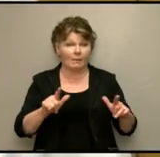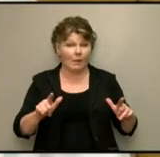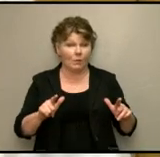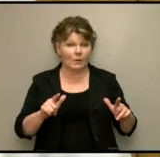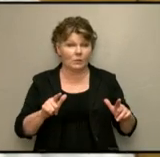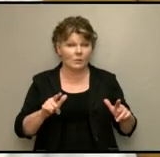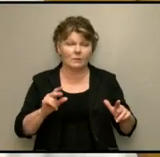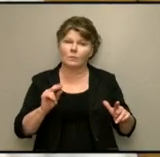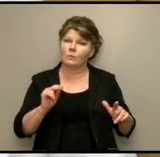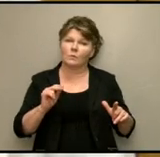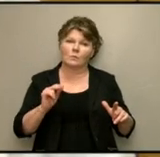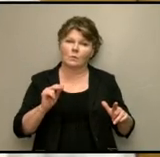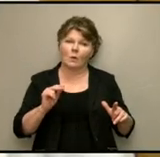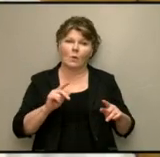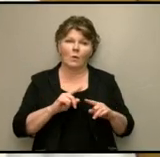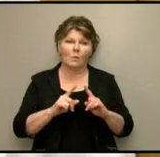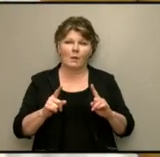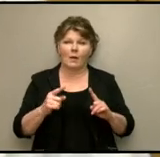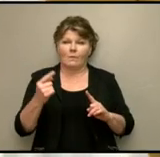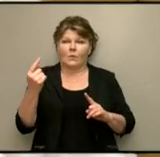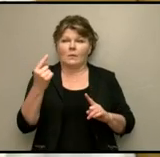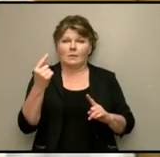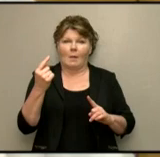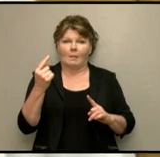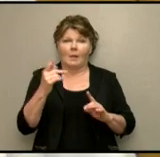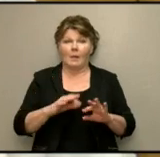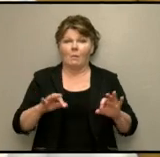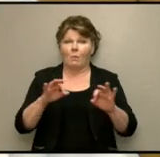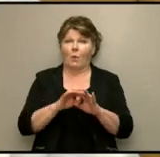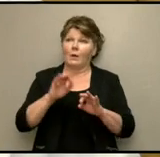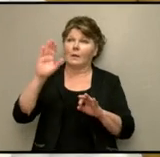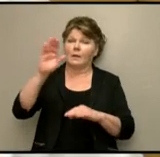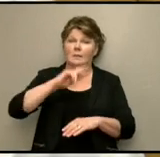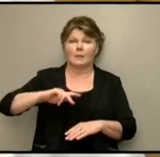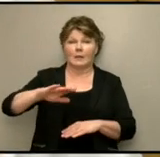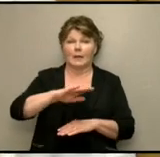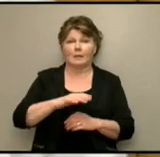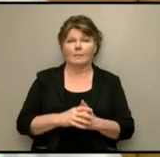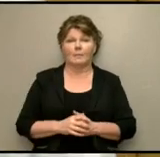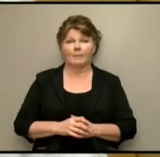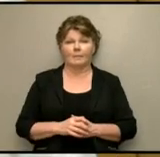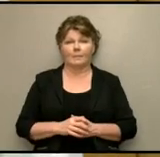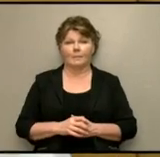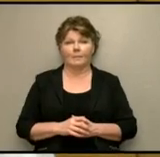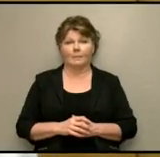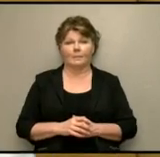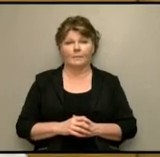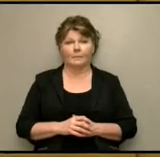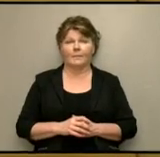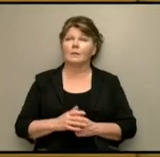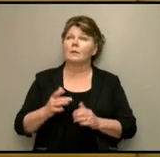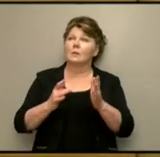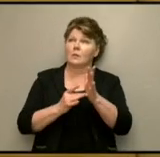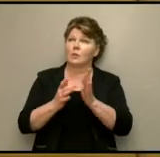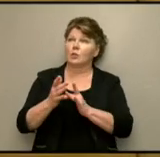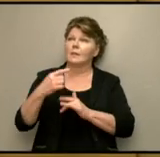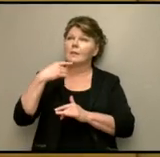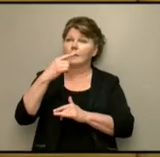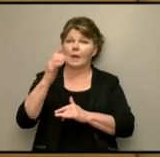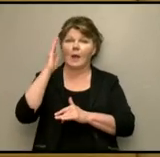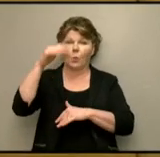but it will be for something very important. And it goes back to why Jesus said he would send the Holy